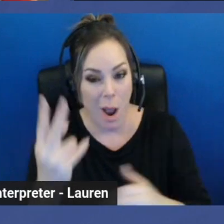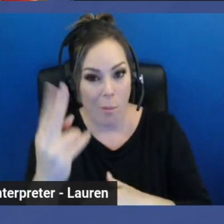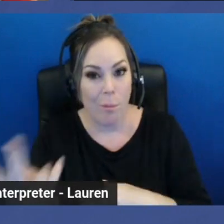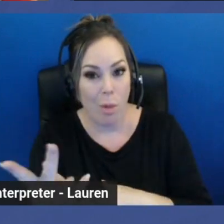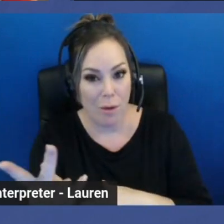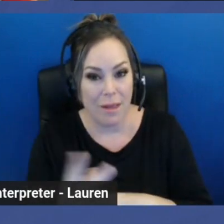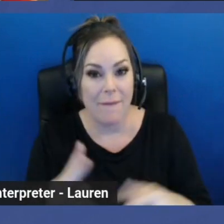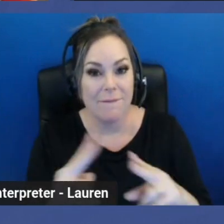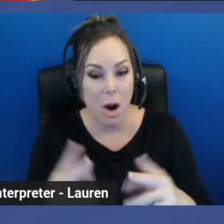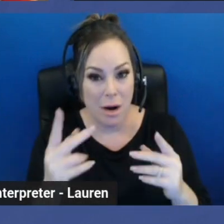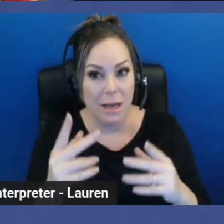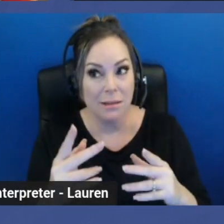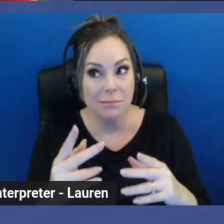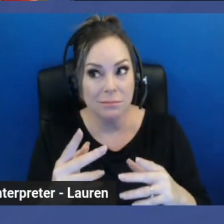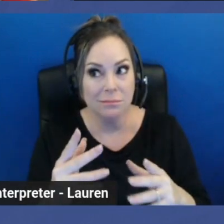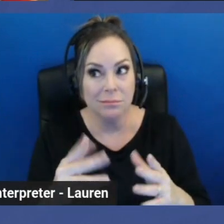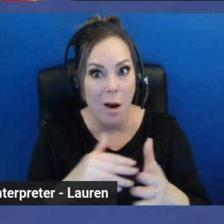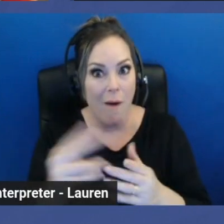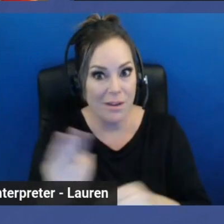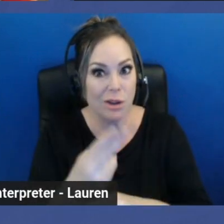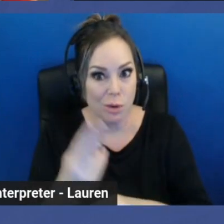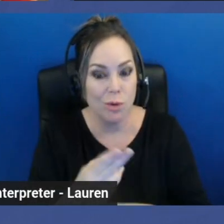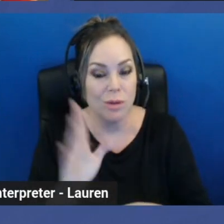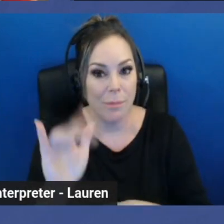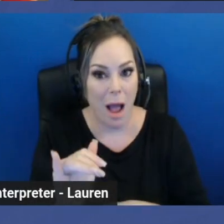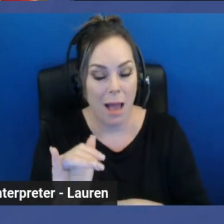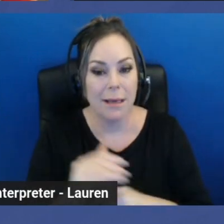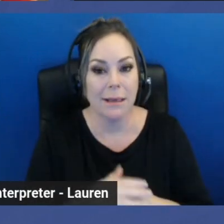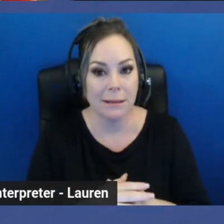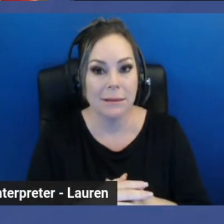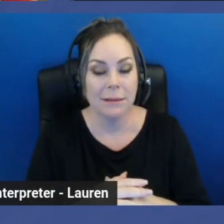those being very effectively used by the